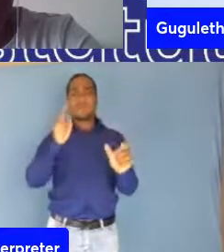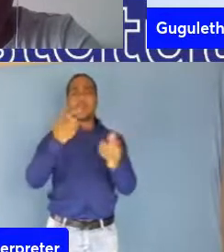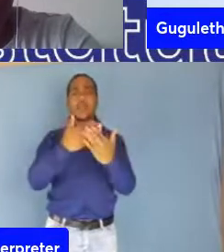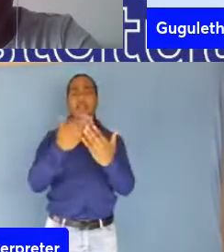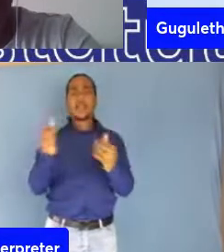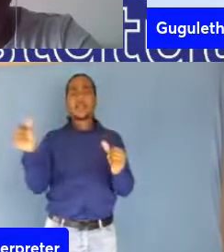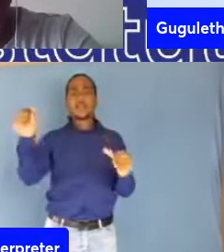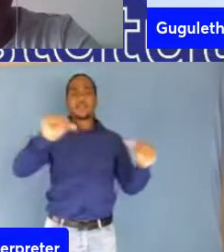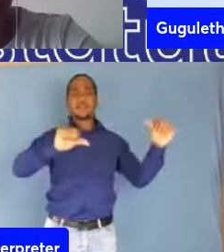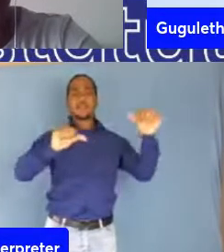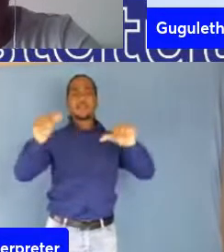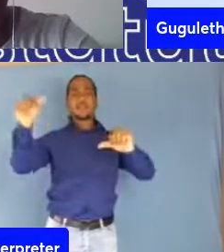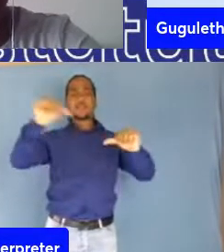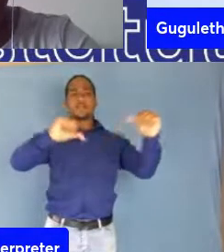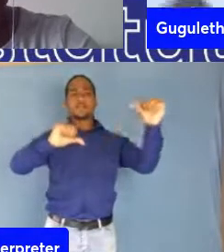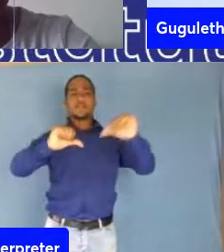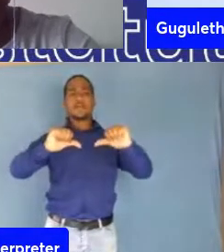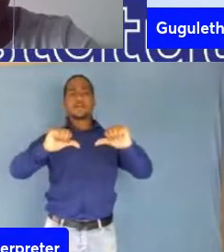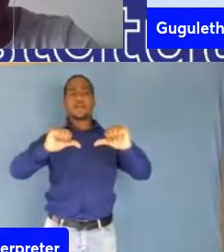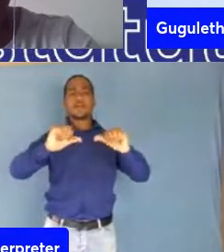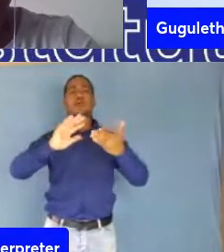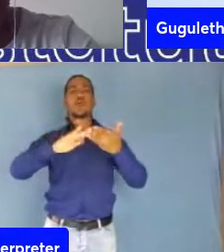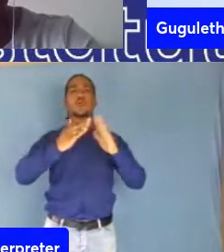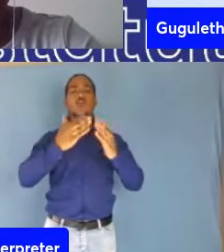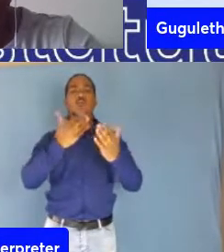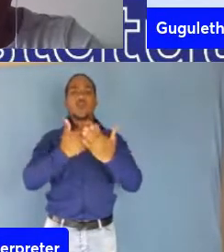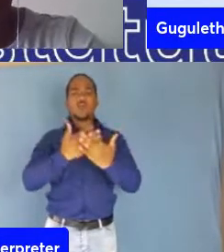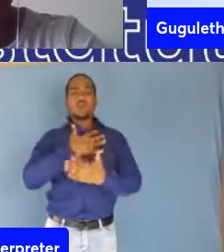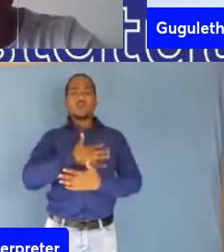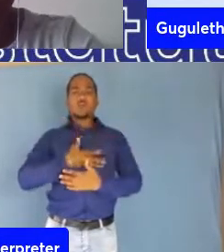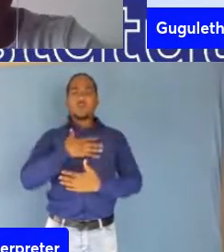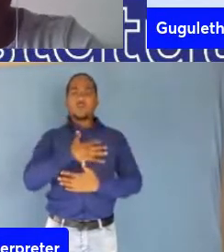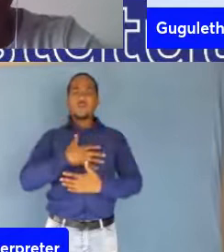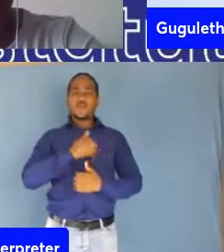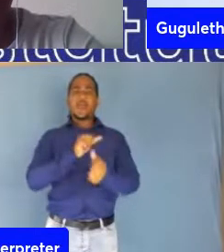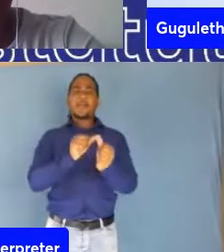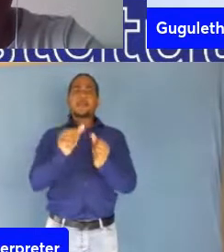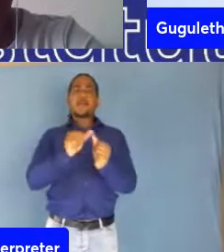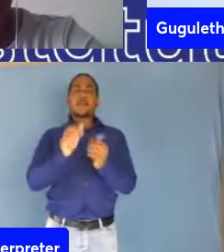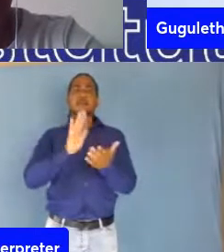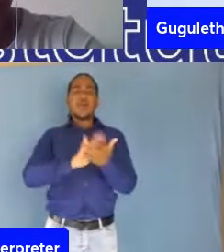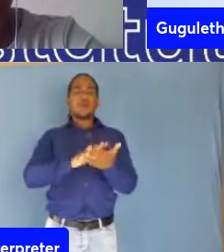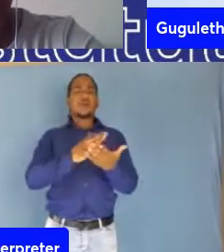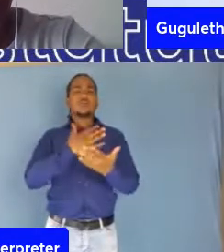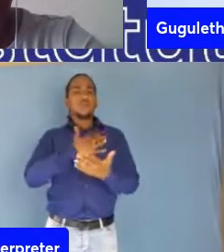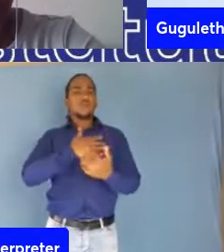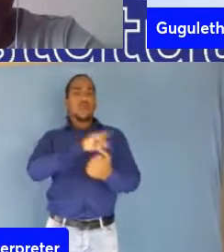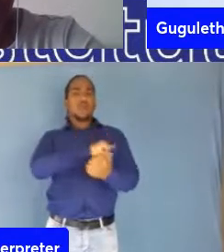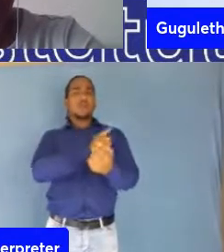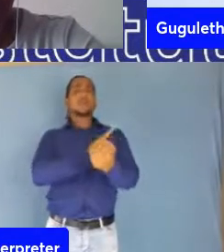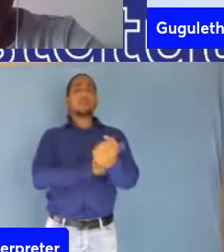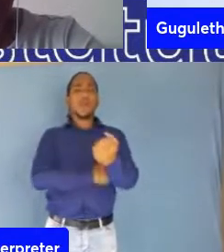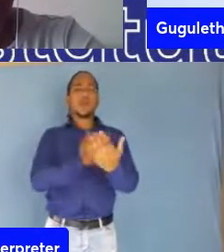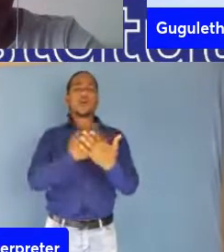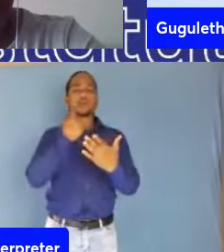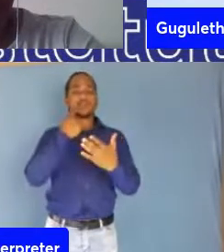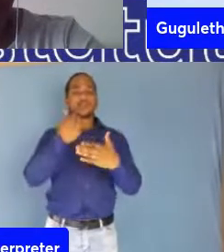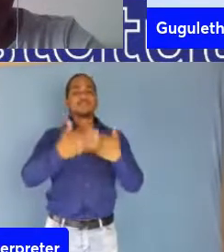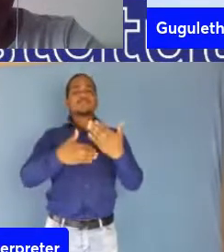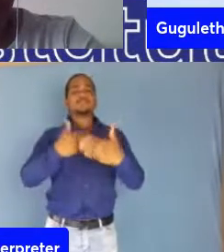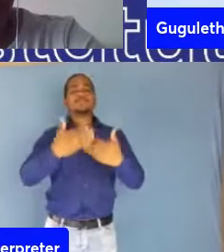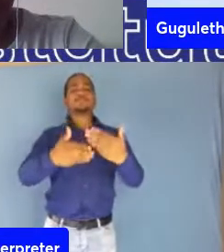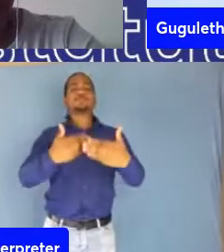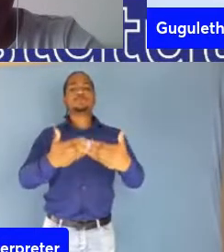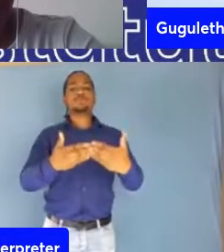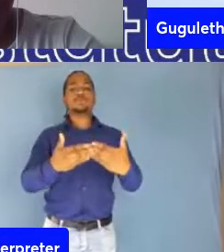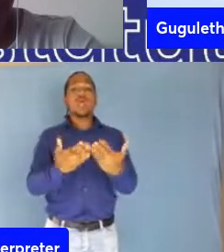and empowered from the situation that they were violated in to be able to assimilate. But secondly, I think if there is